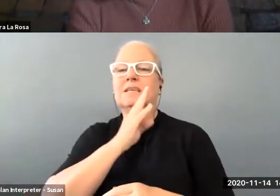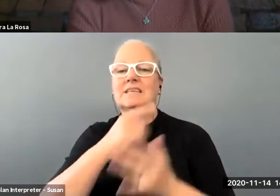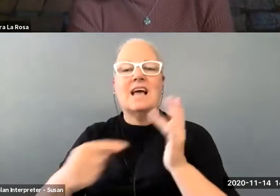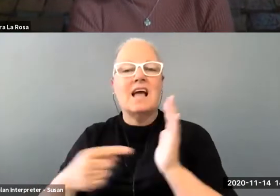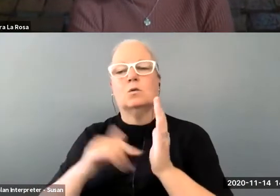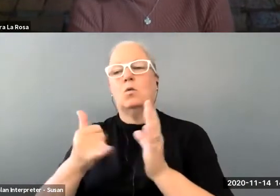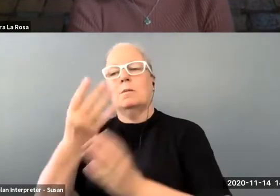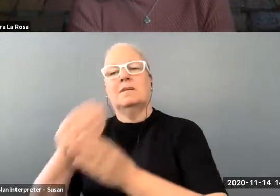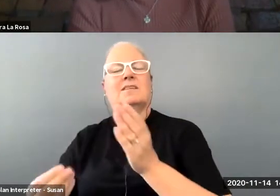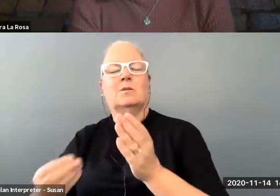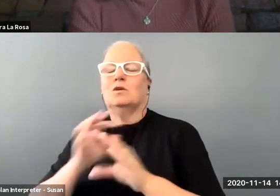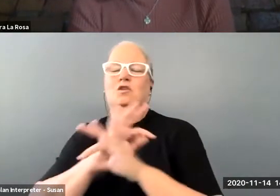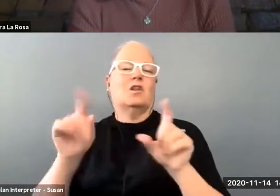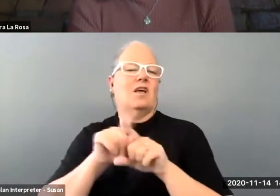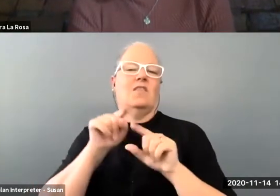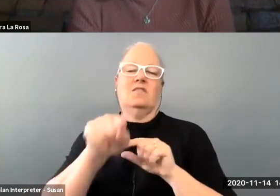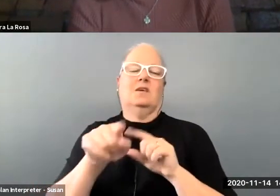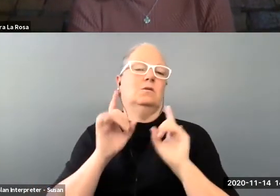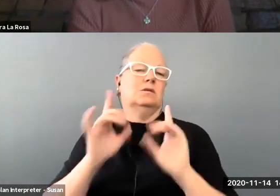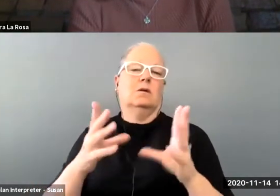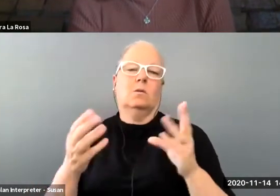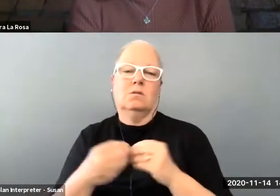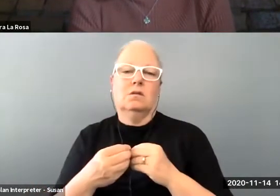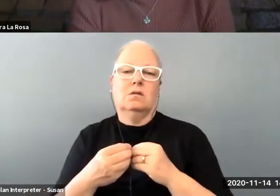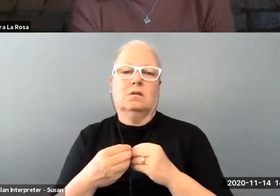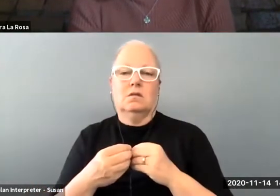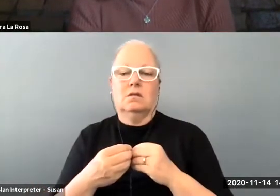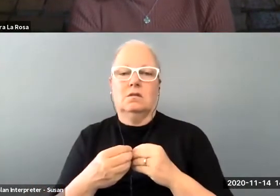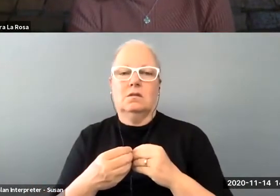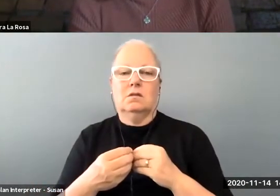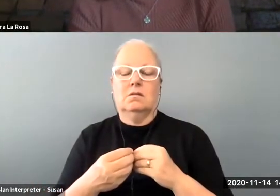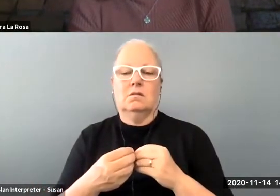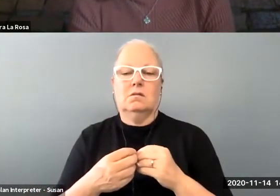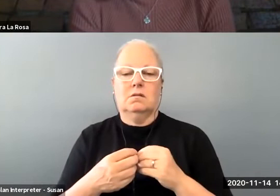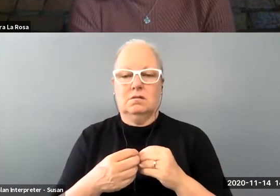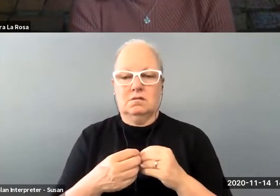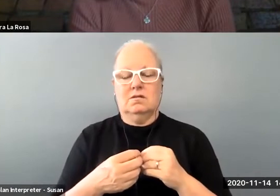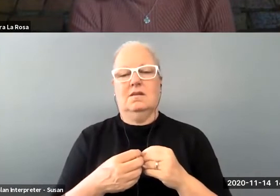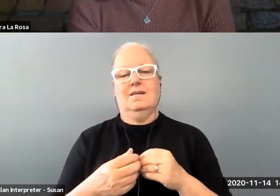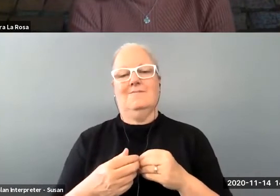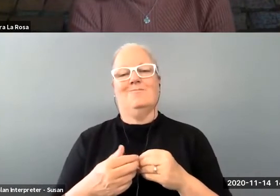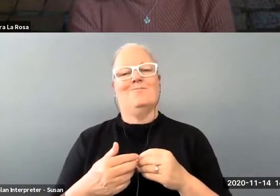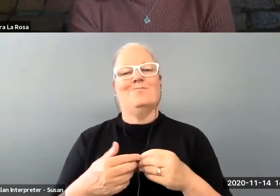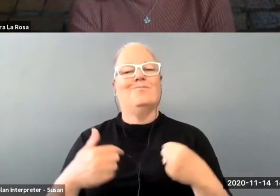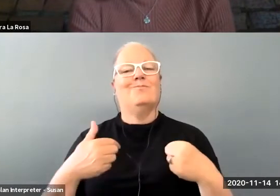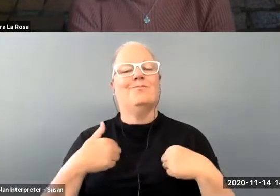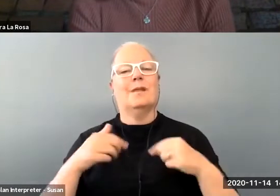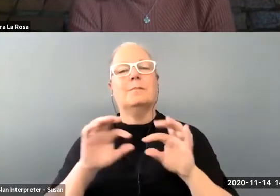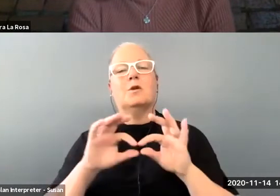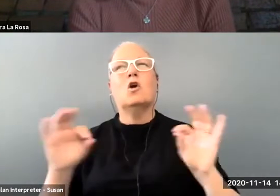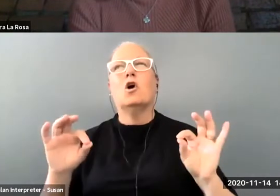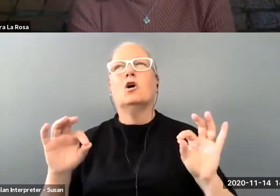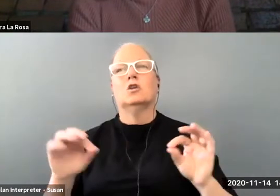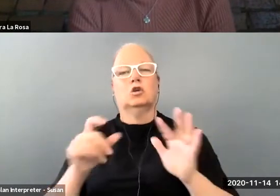didn't start out like that. And I don't think of myself as doing a specific kind of